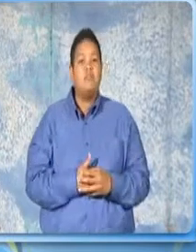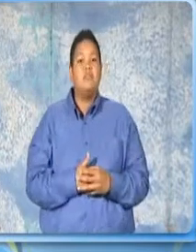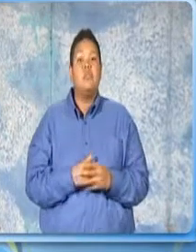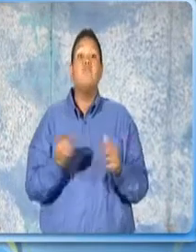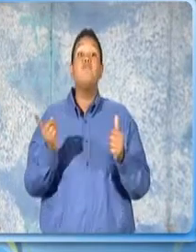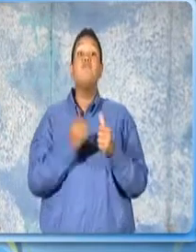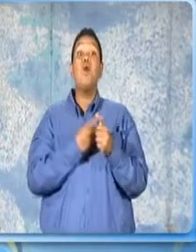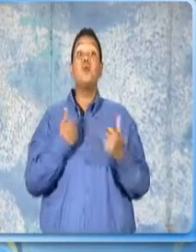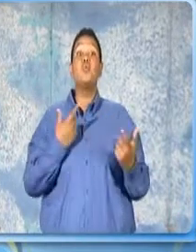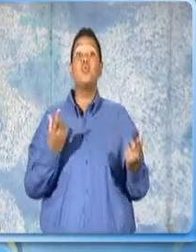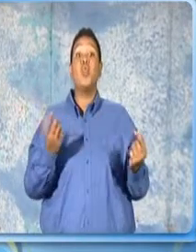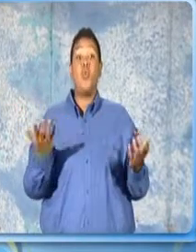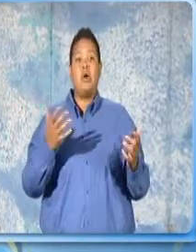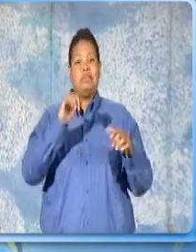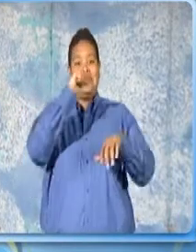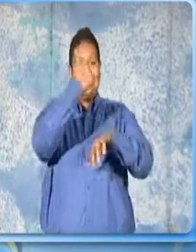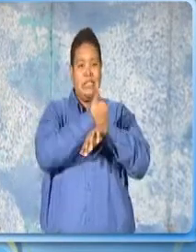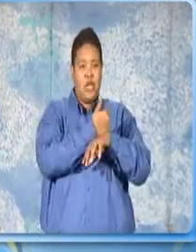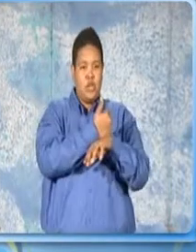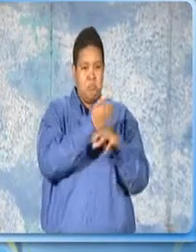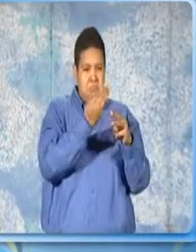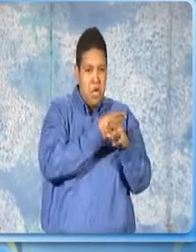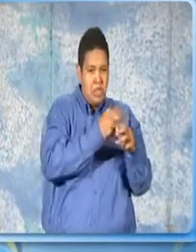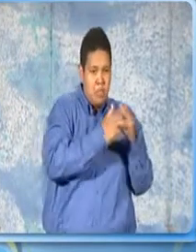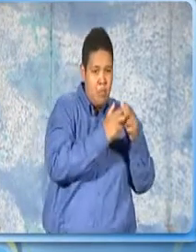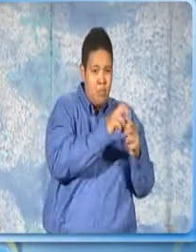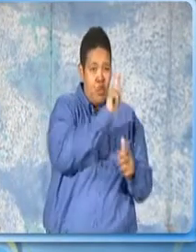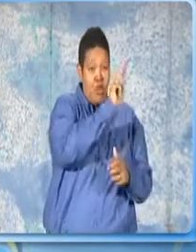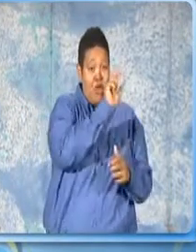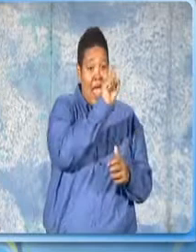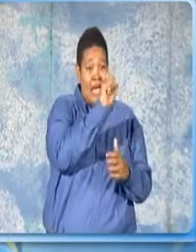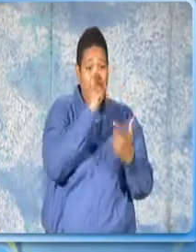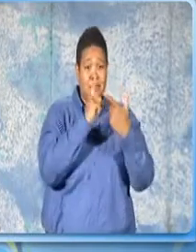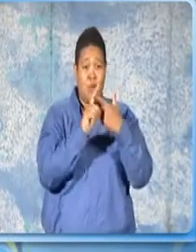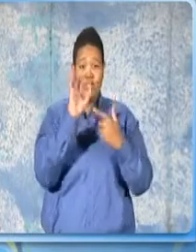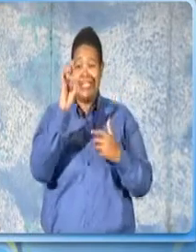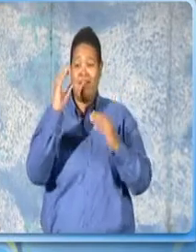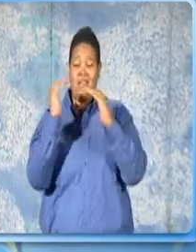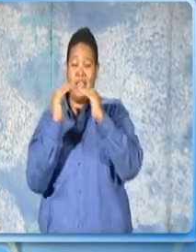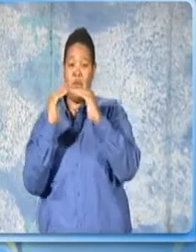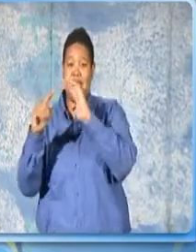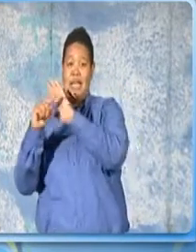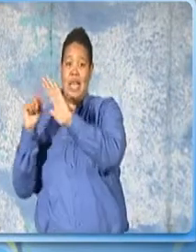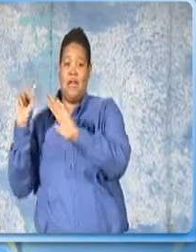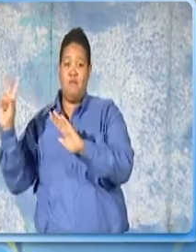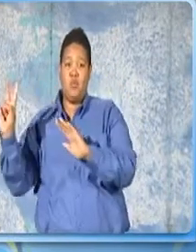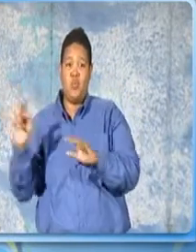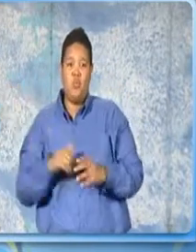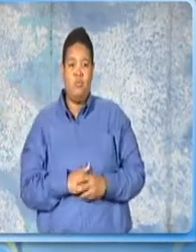First, we form an equation which is 3x plus 7 equals -2.